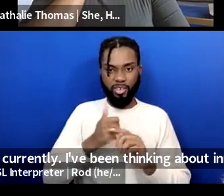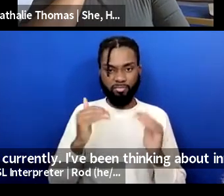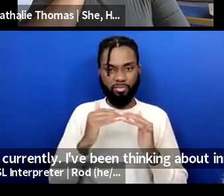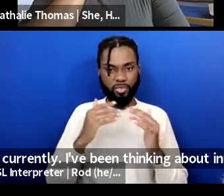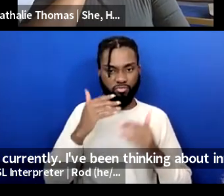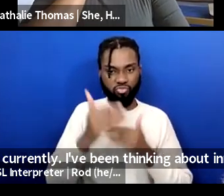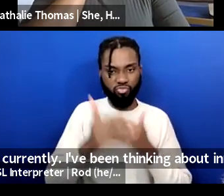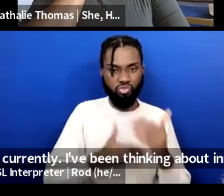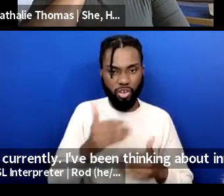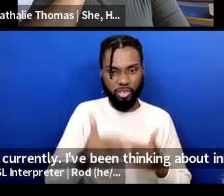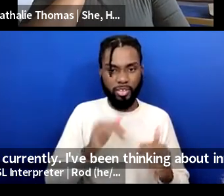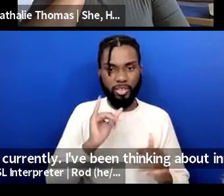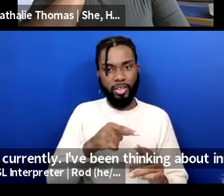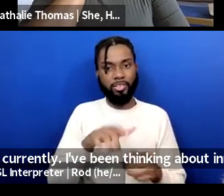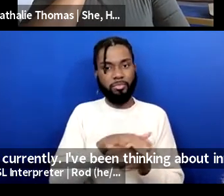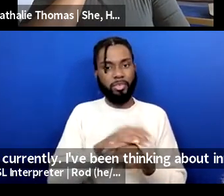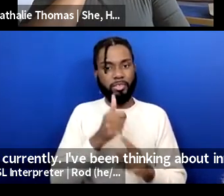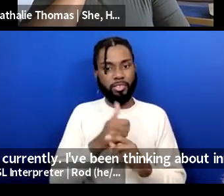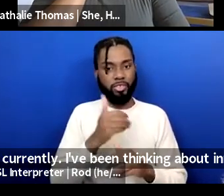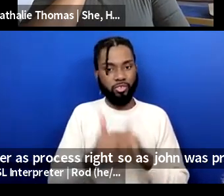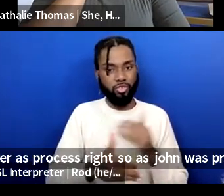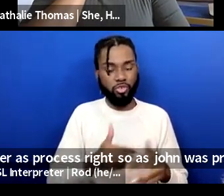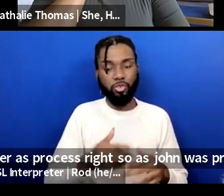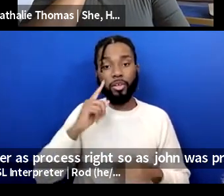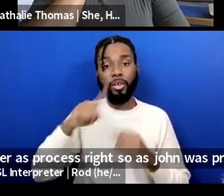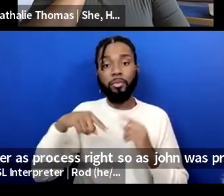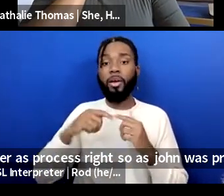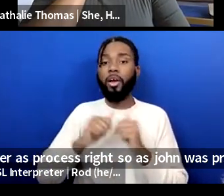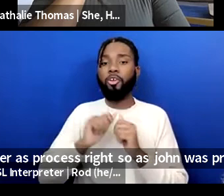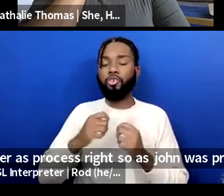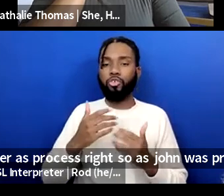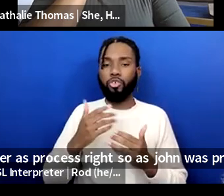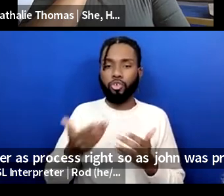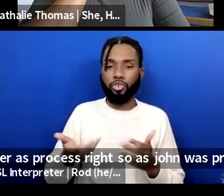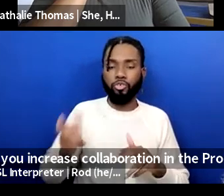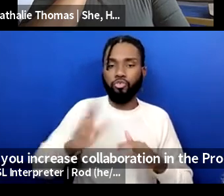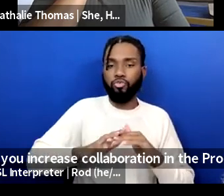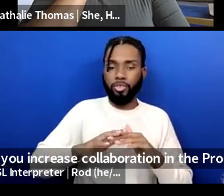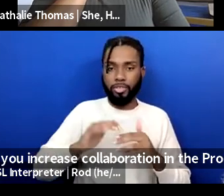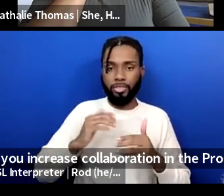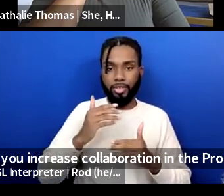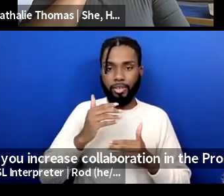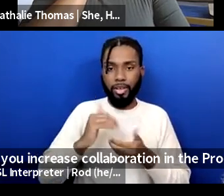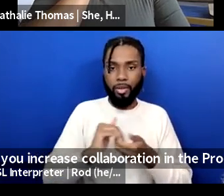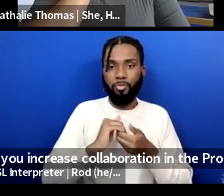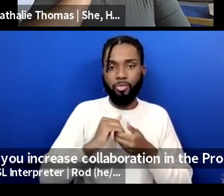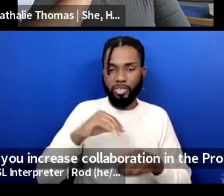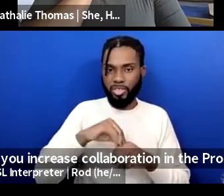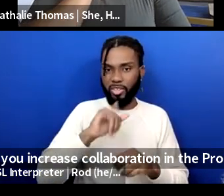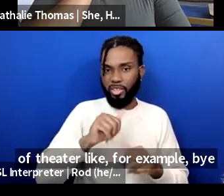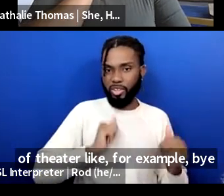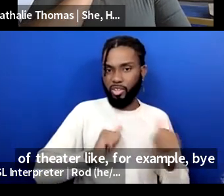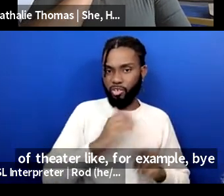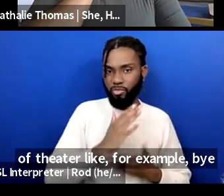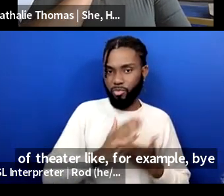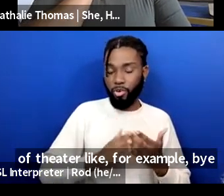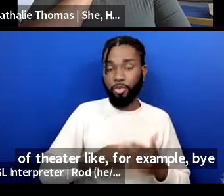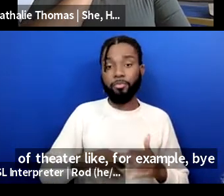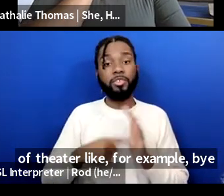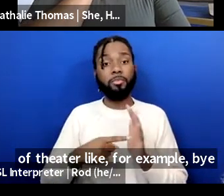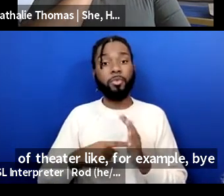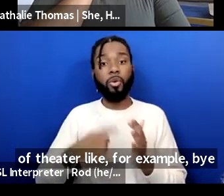process. So how do you increase collaboration in the process part of theater? Like, for example, why can't theater be